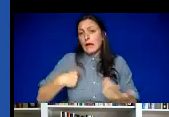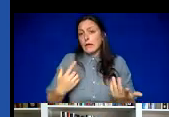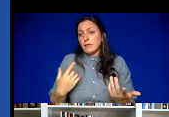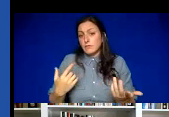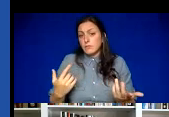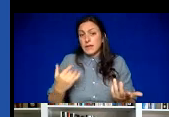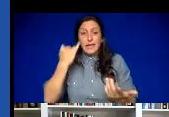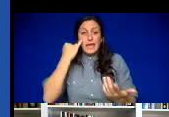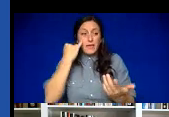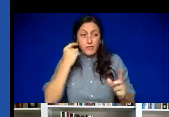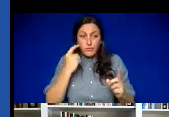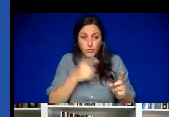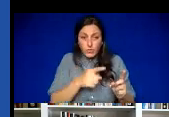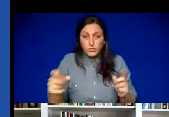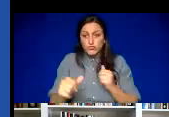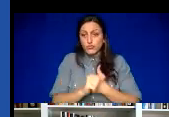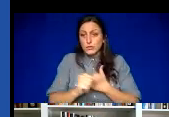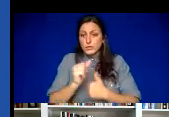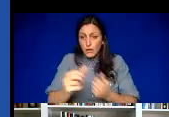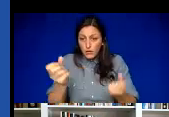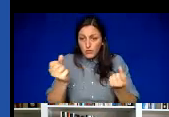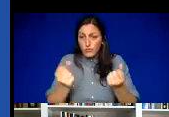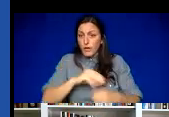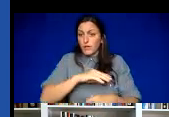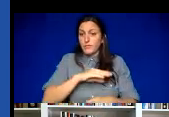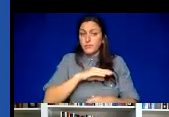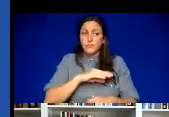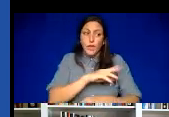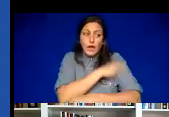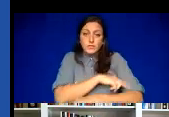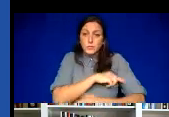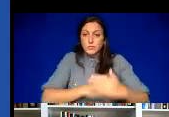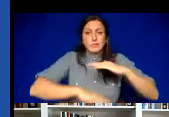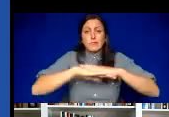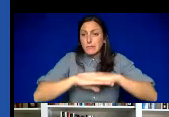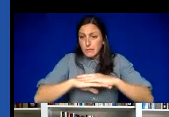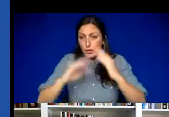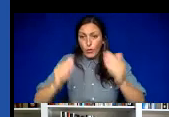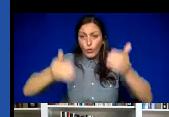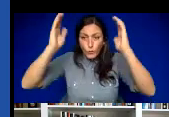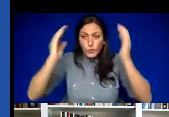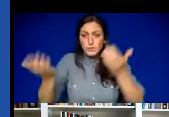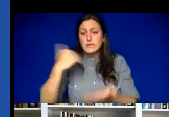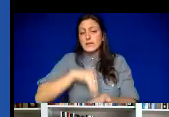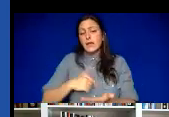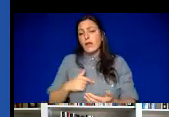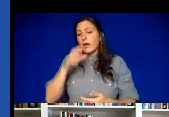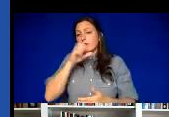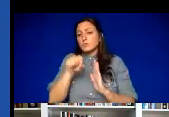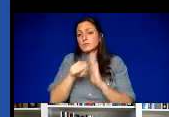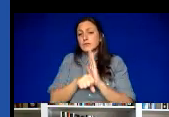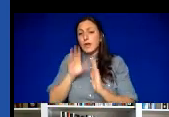of overwhelming hospitals again, then certainly the state would be looking at that and